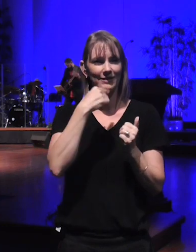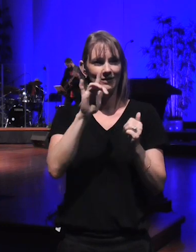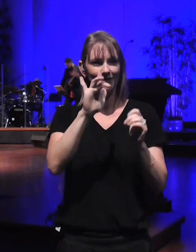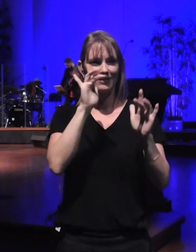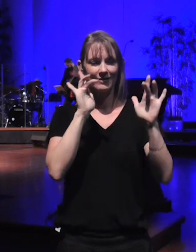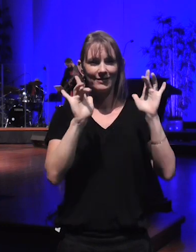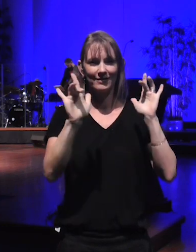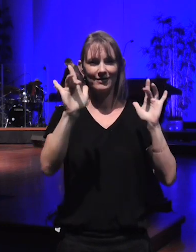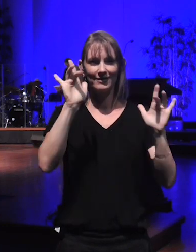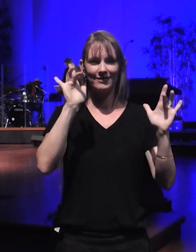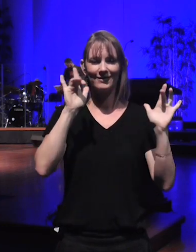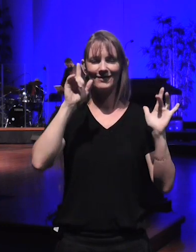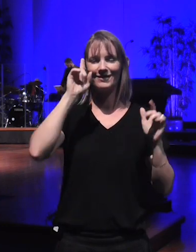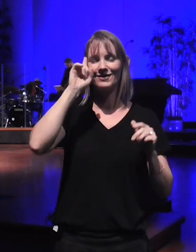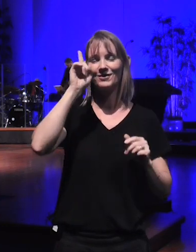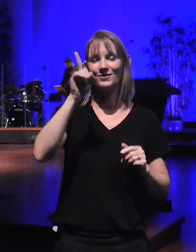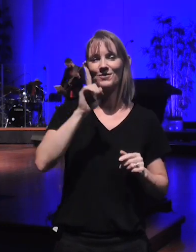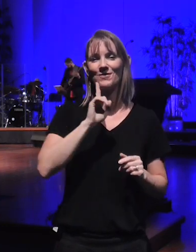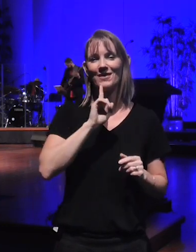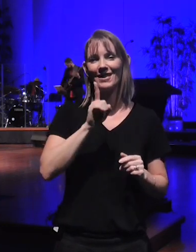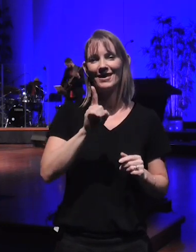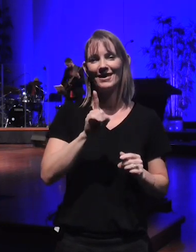each face.